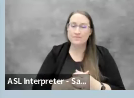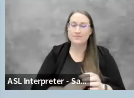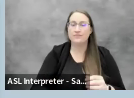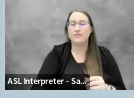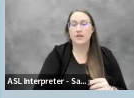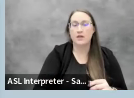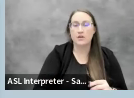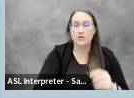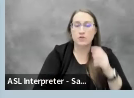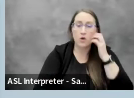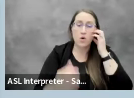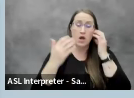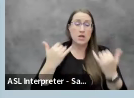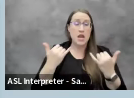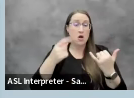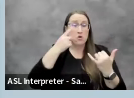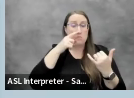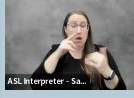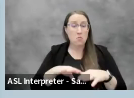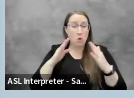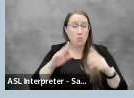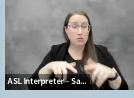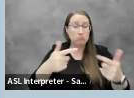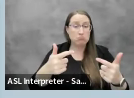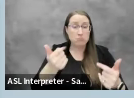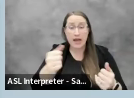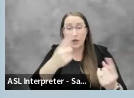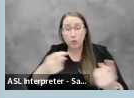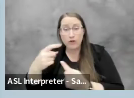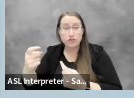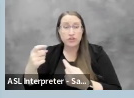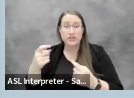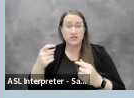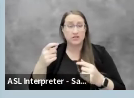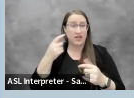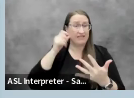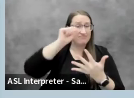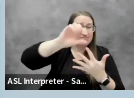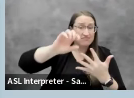So I can open it up to questions about any of these topics.